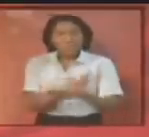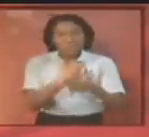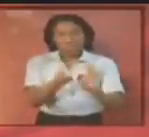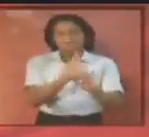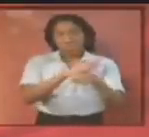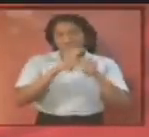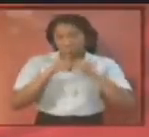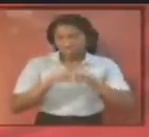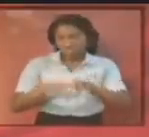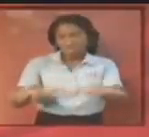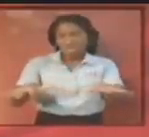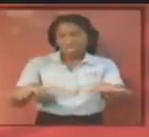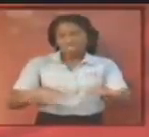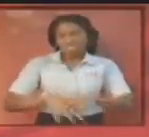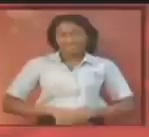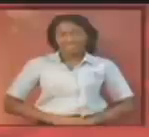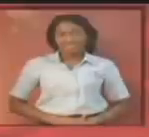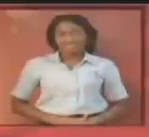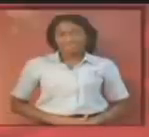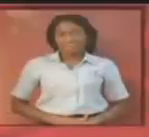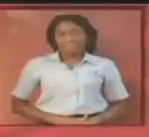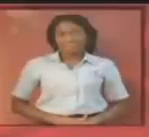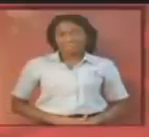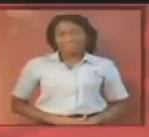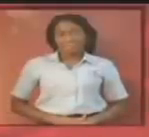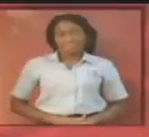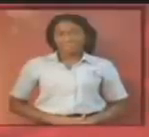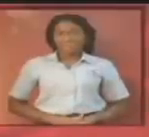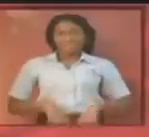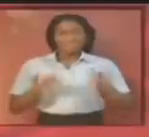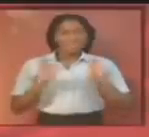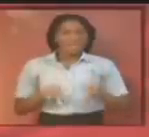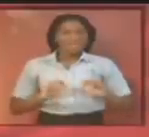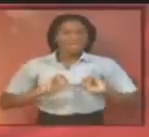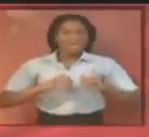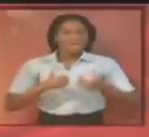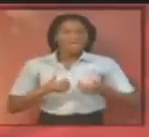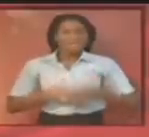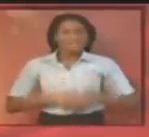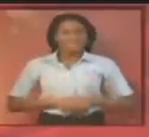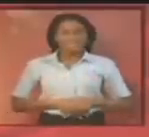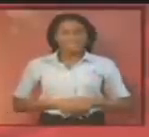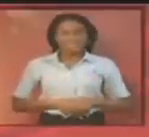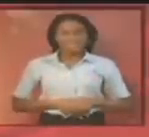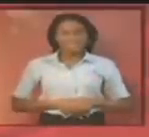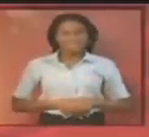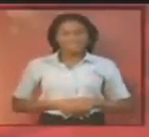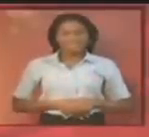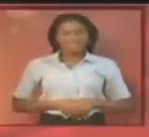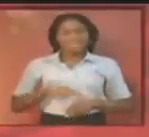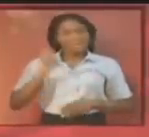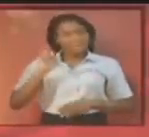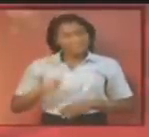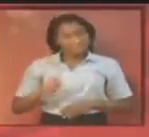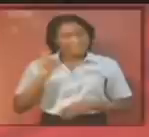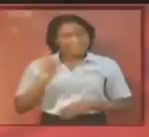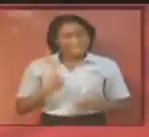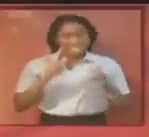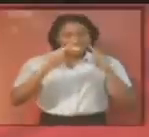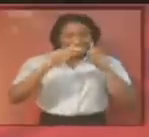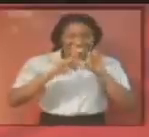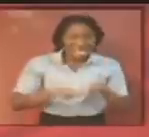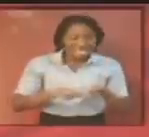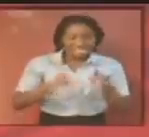spread. Now, this type of surveillance can be done by regularly testing for variants